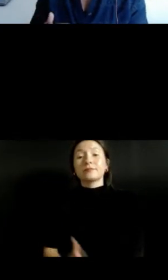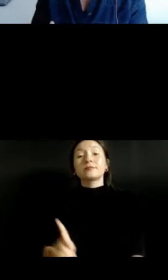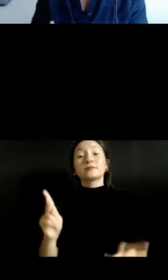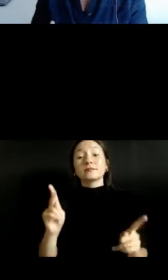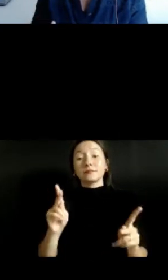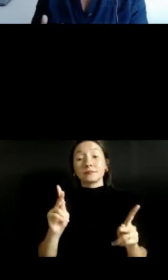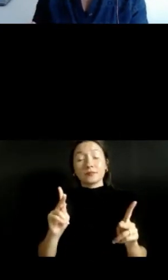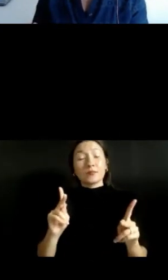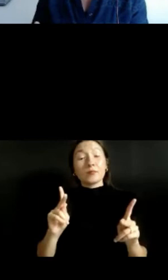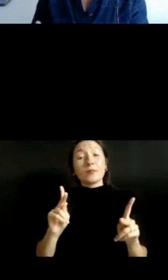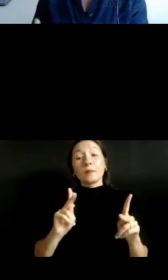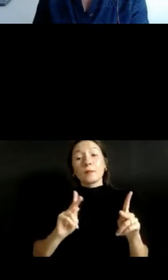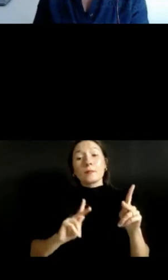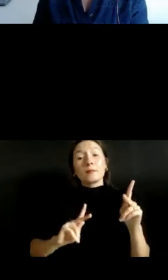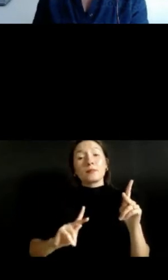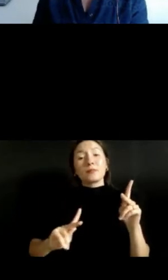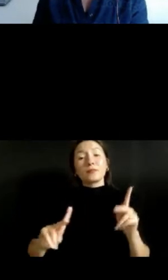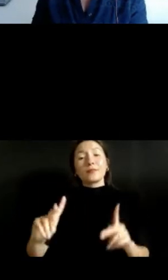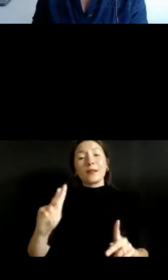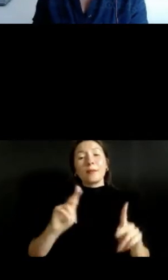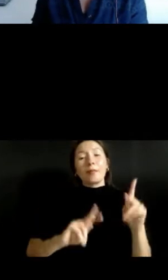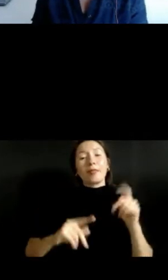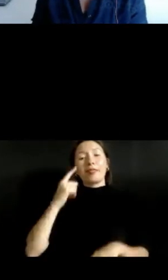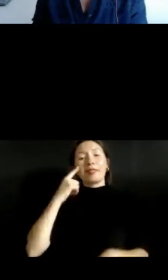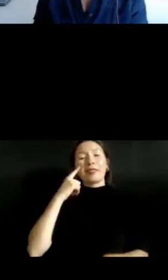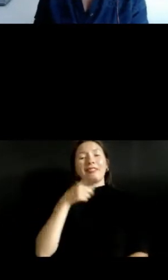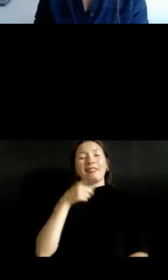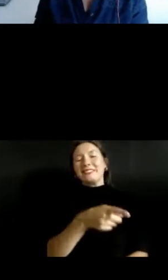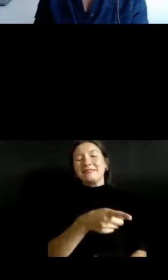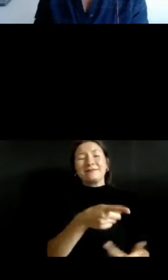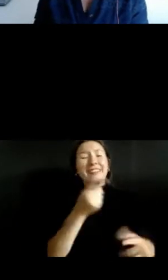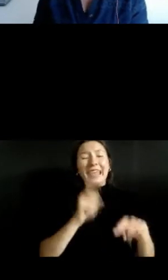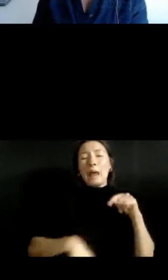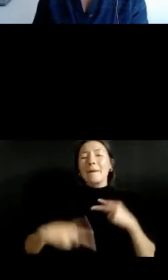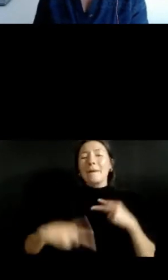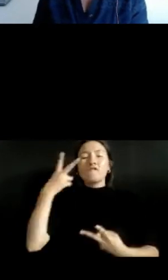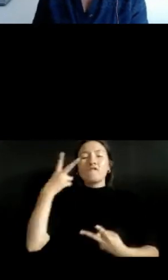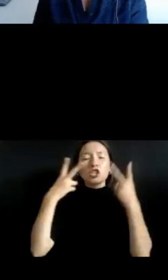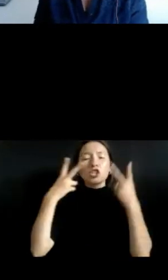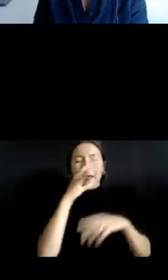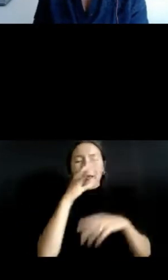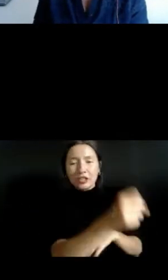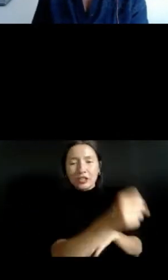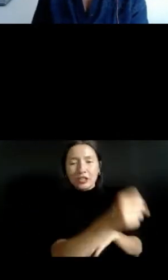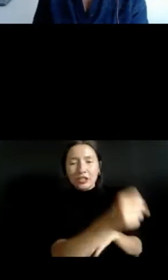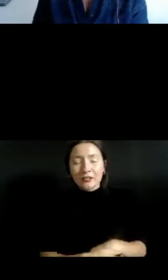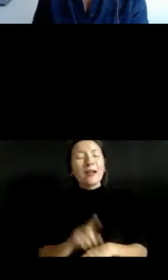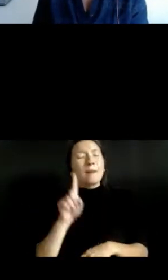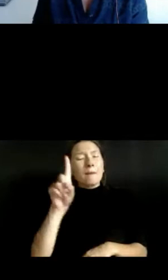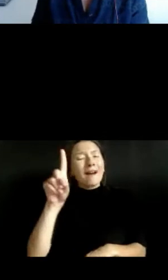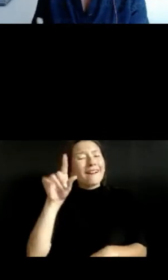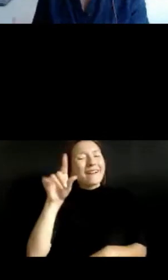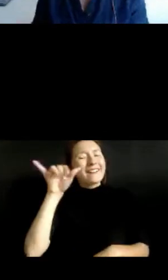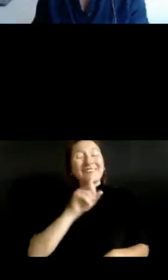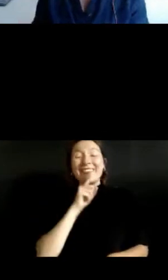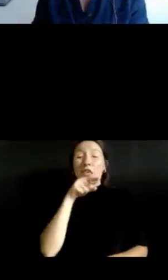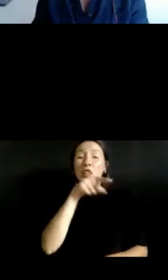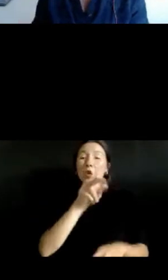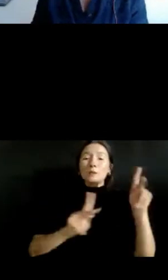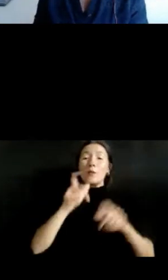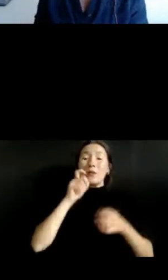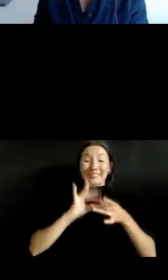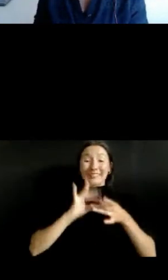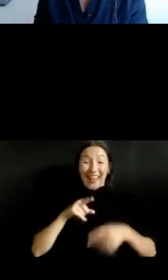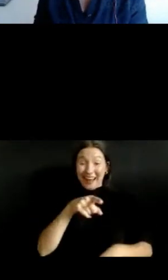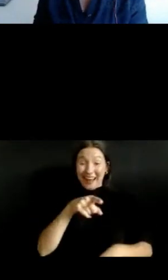or dilemma. So this is the idea that e-learning can either be interactive or it can be accessible. It can be innovative or